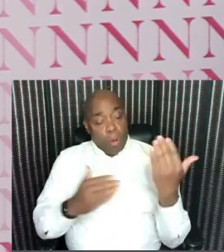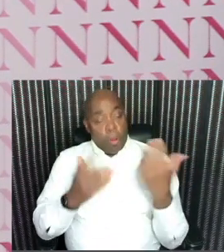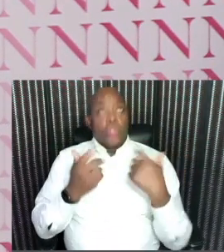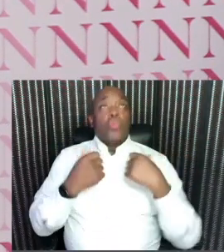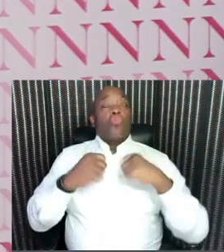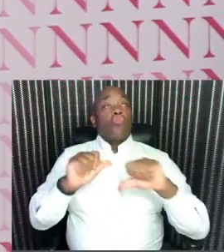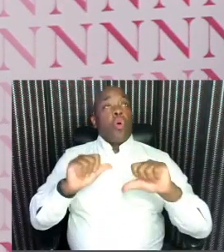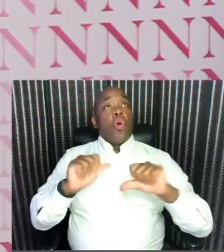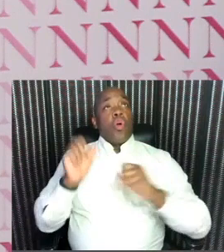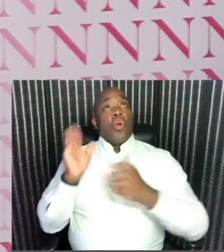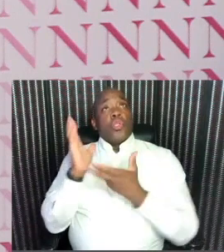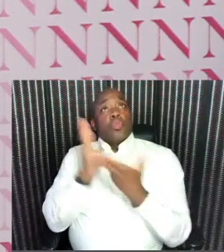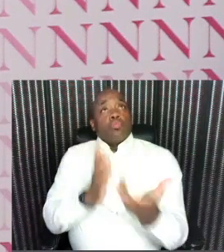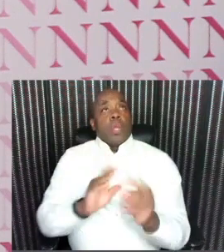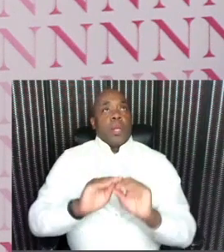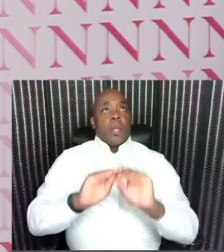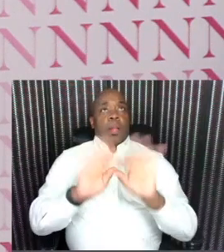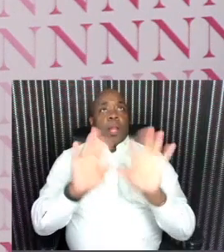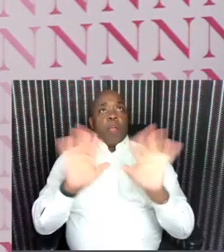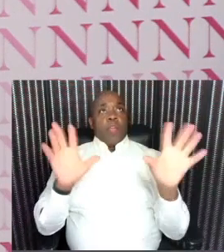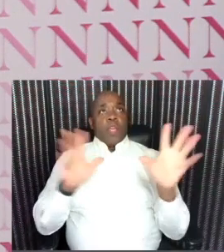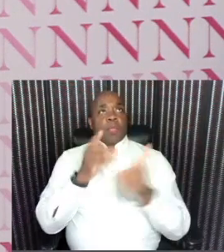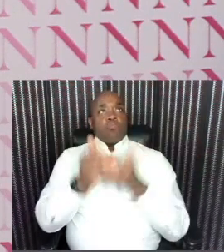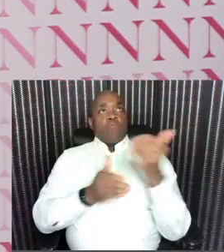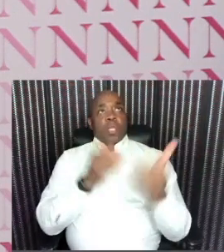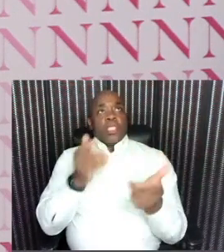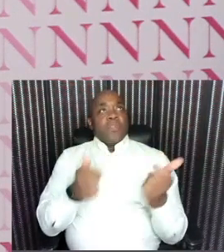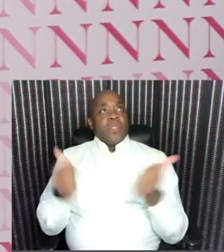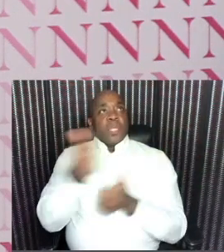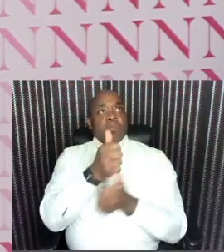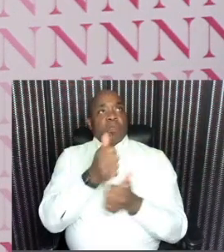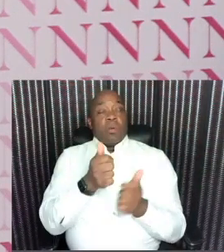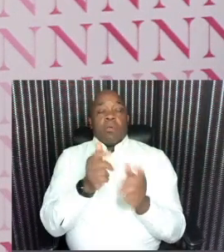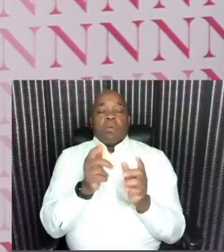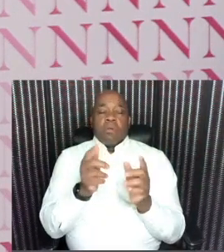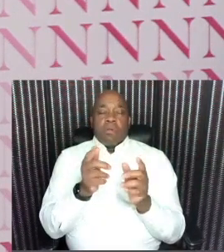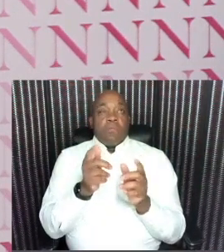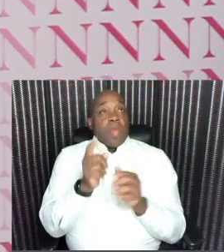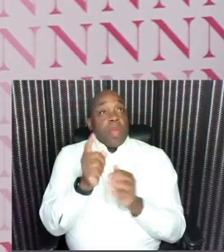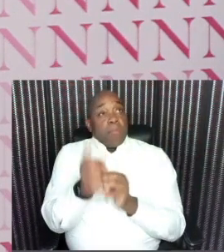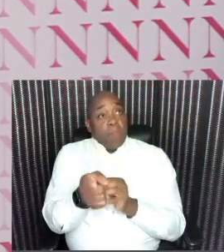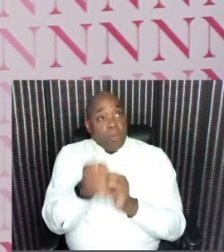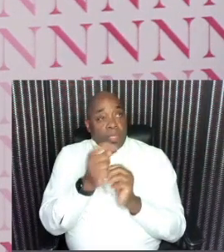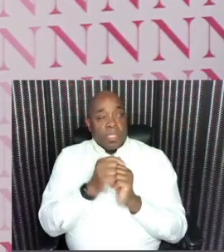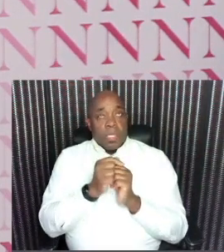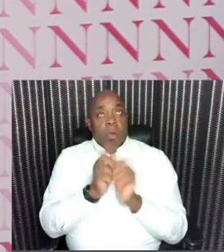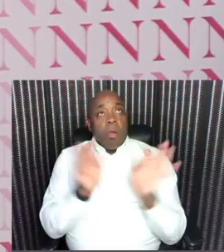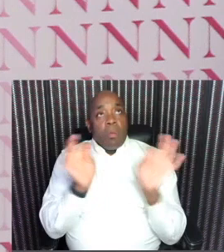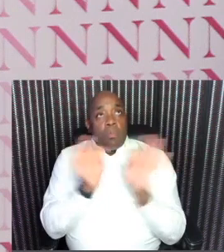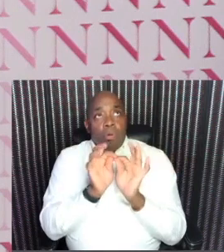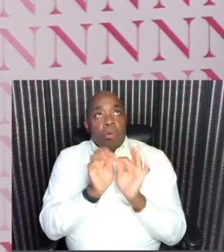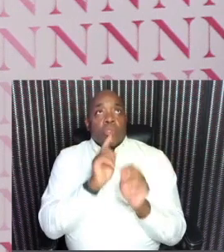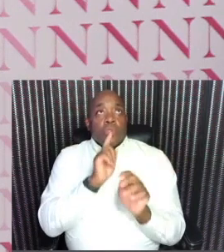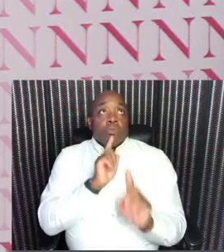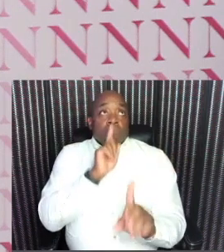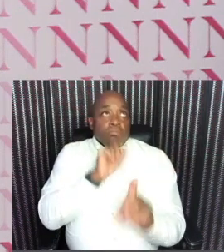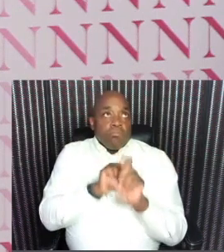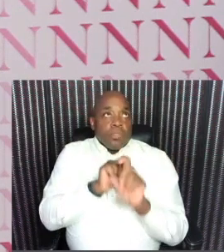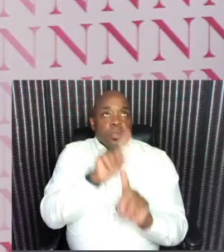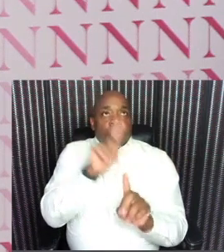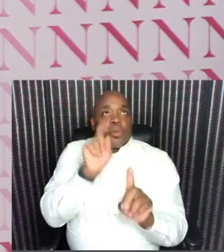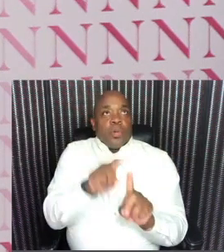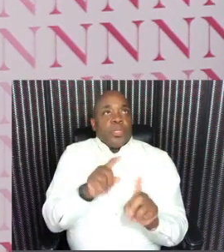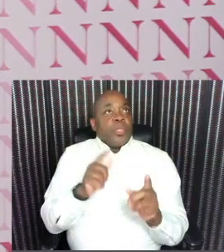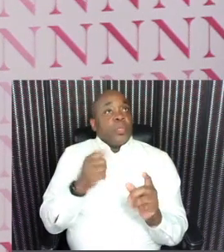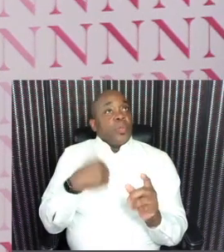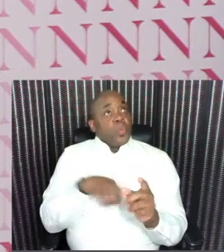clarity around the processes that get us to the contemporary moment are important to that very real question of what we can do to create a